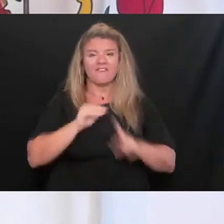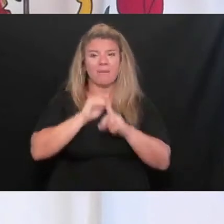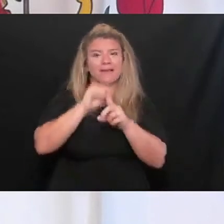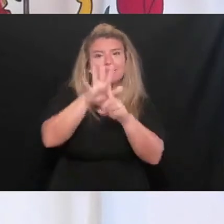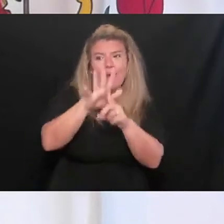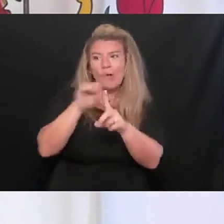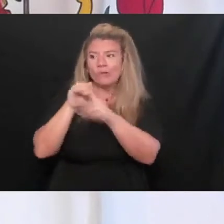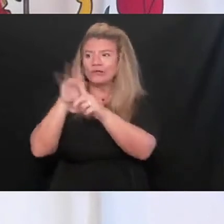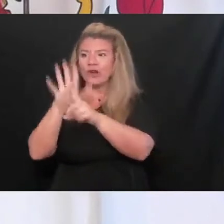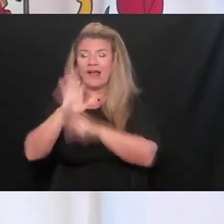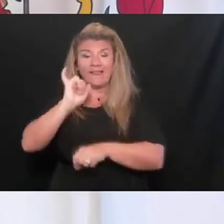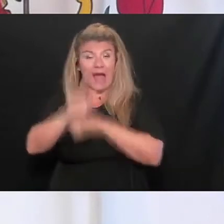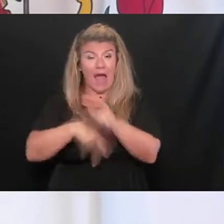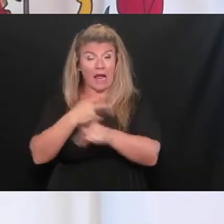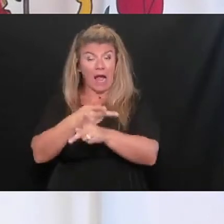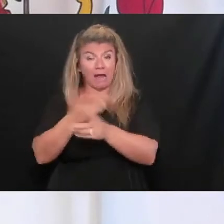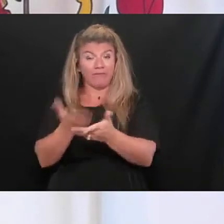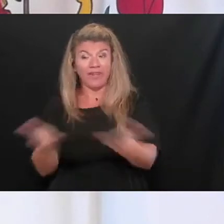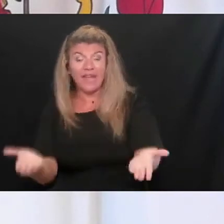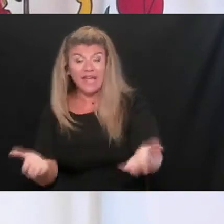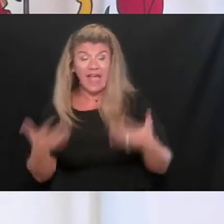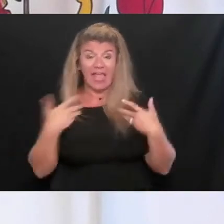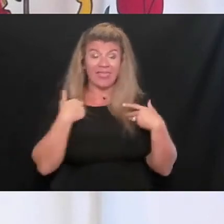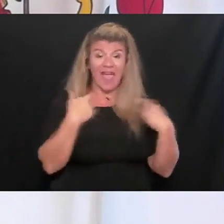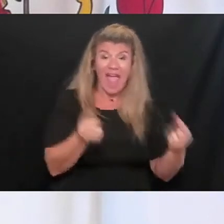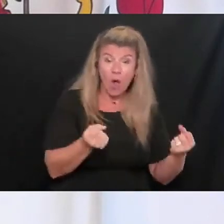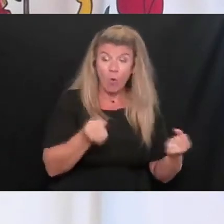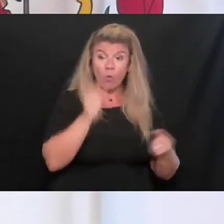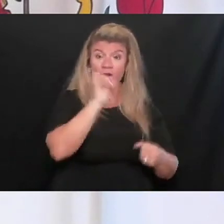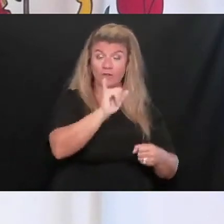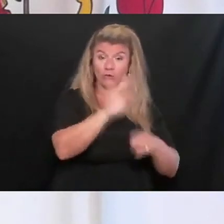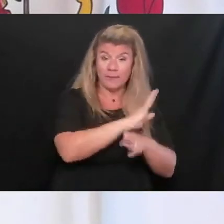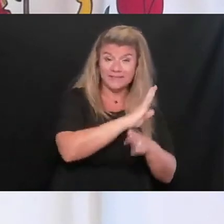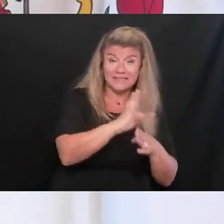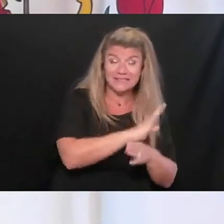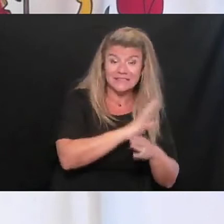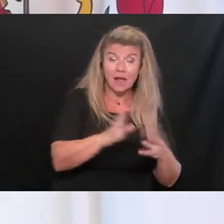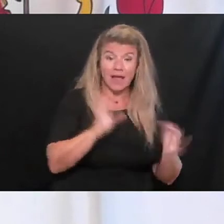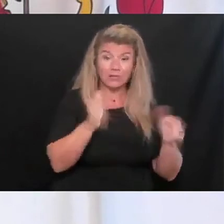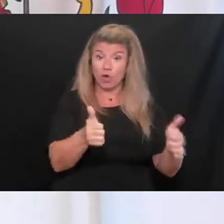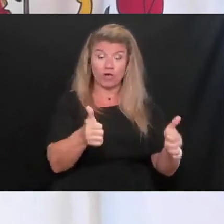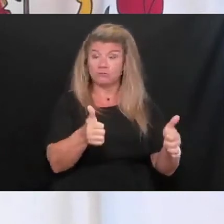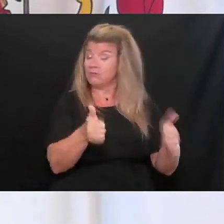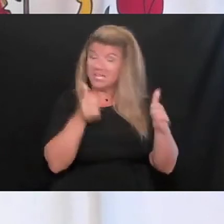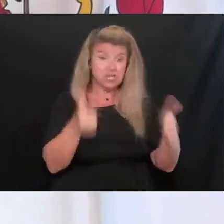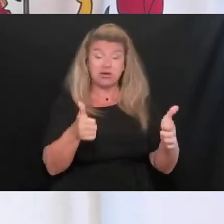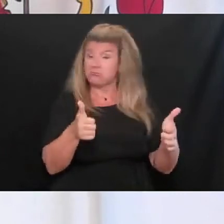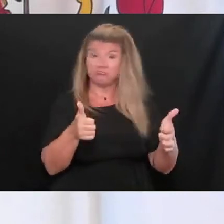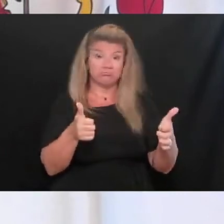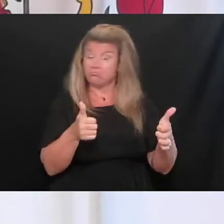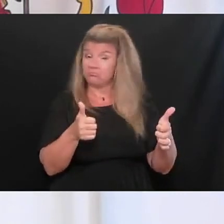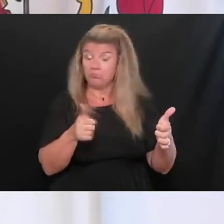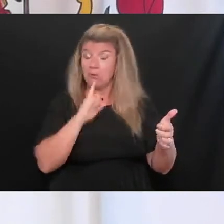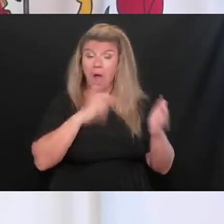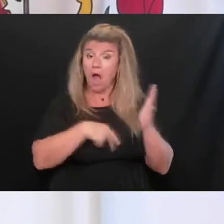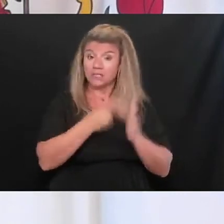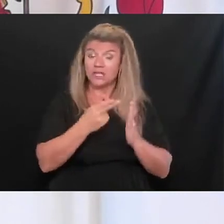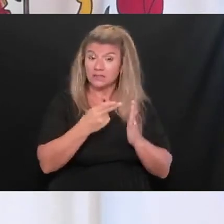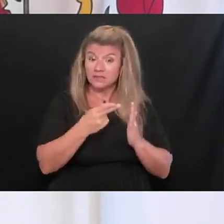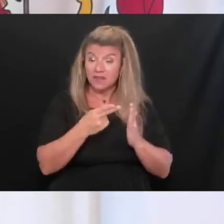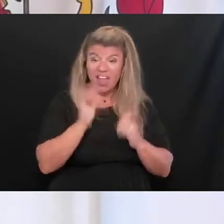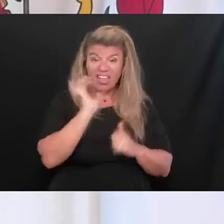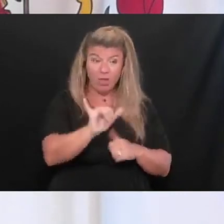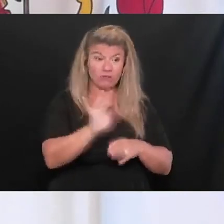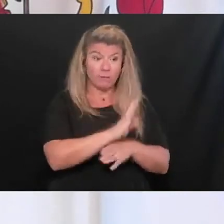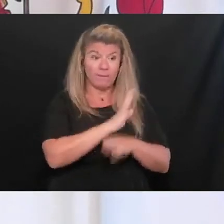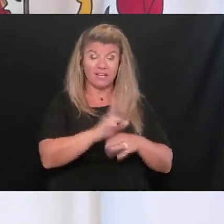all that kind of stuff, from a standpoint of the health of those businesses and everything, it's good. It's good. I mean, really and truly, those